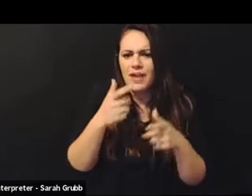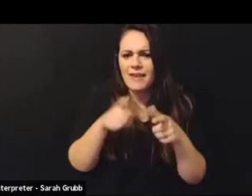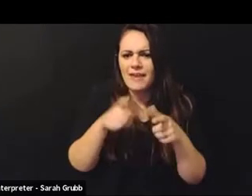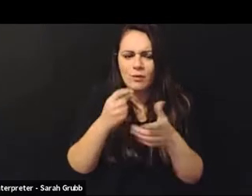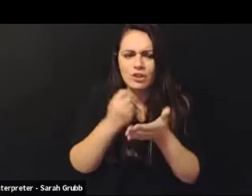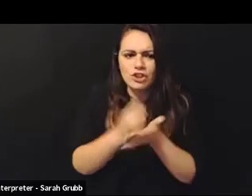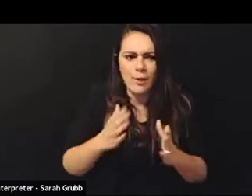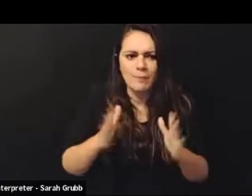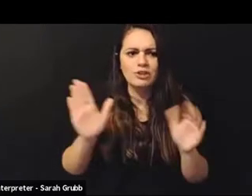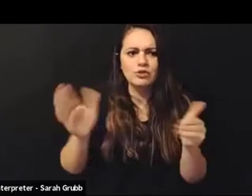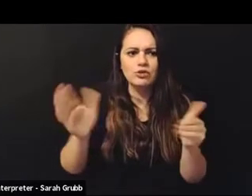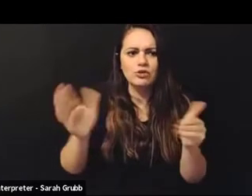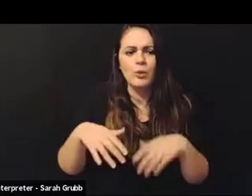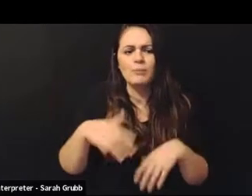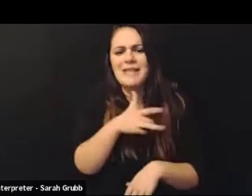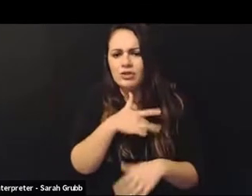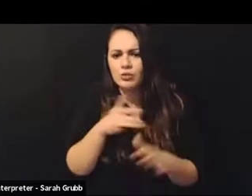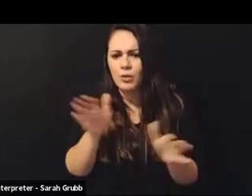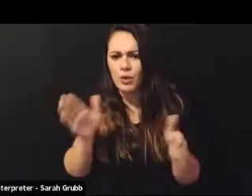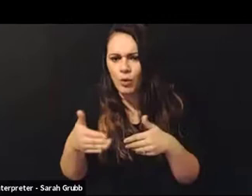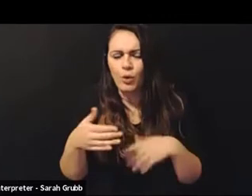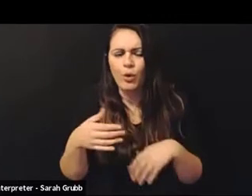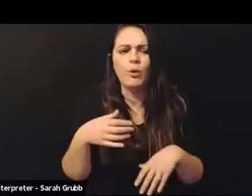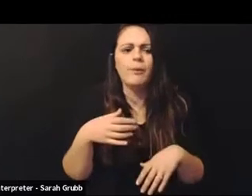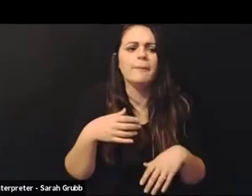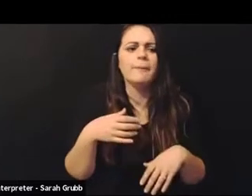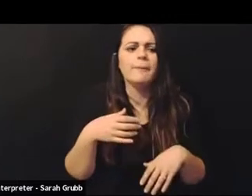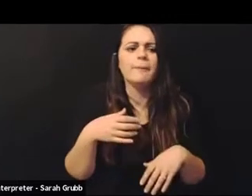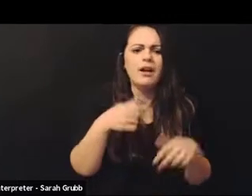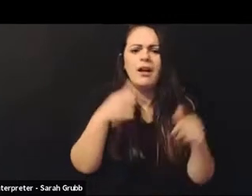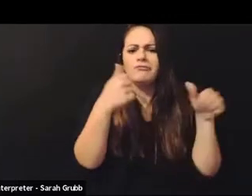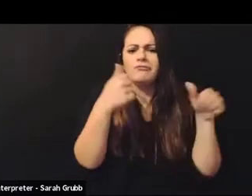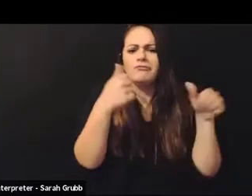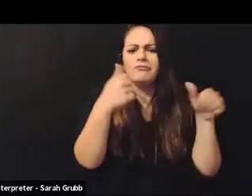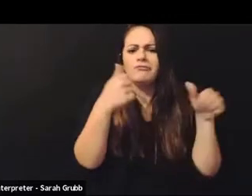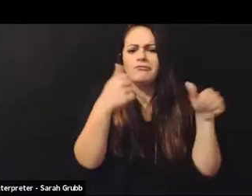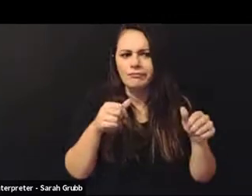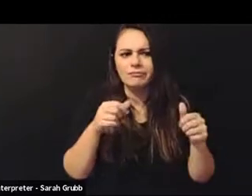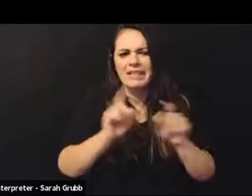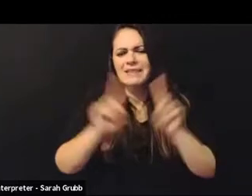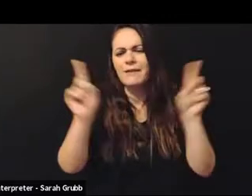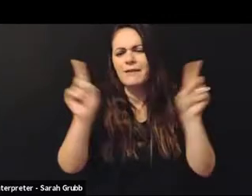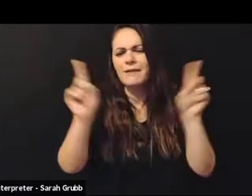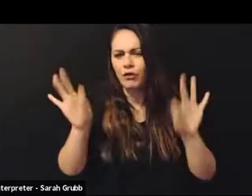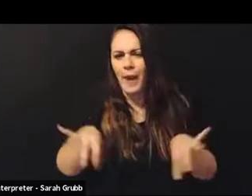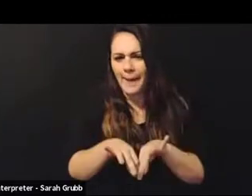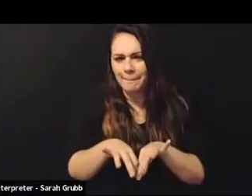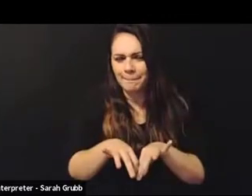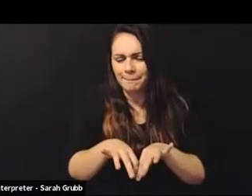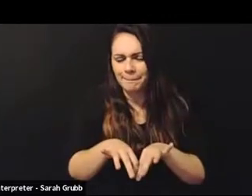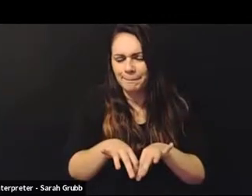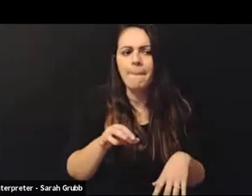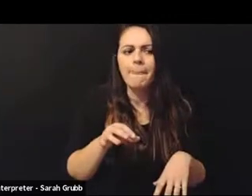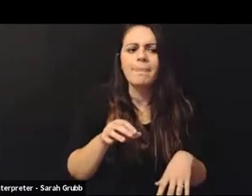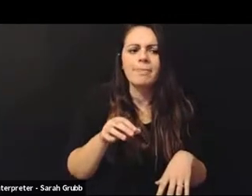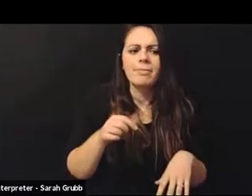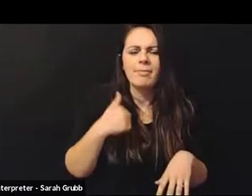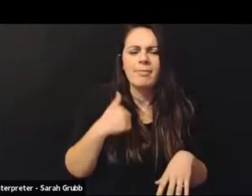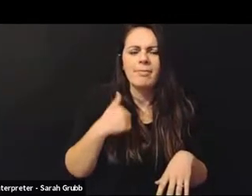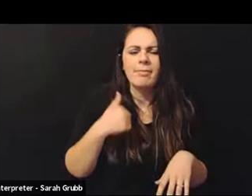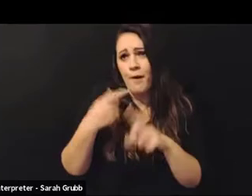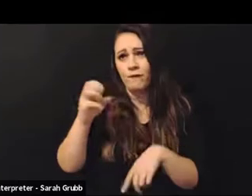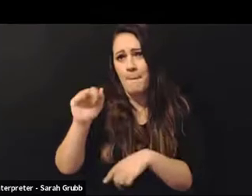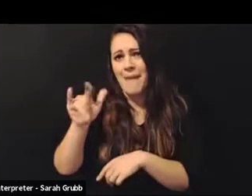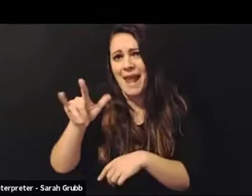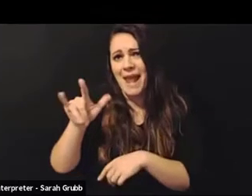there was a different frame. I think they just got it from Michael's or the dollar store, and each one had a different texture. So it